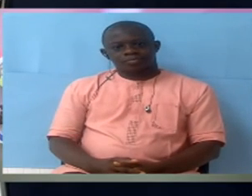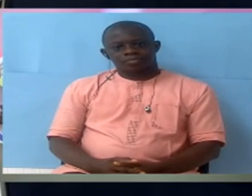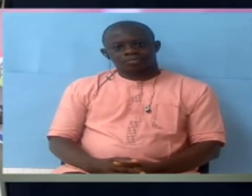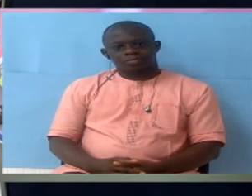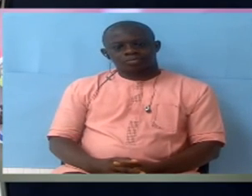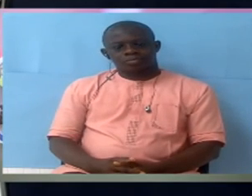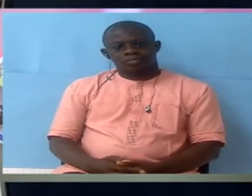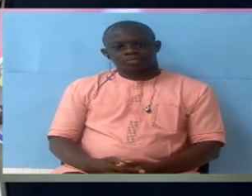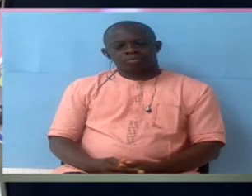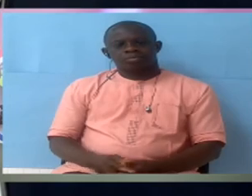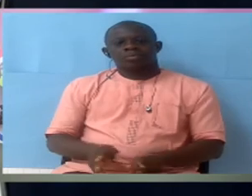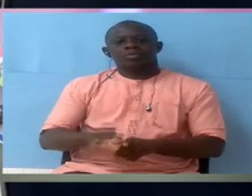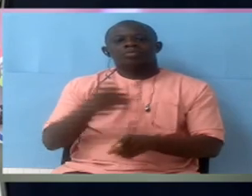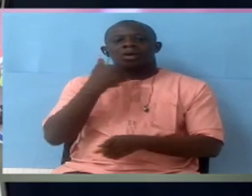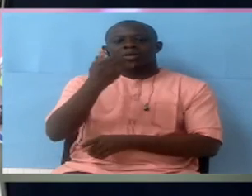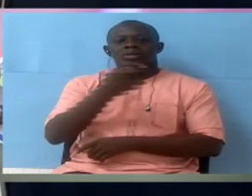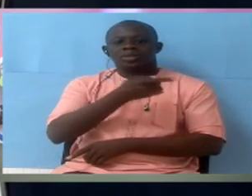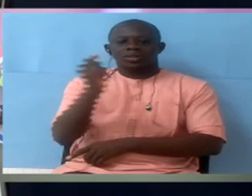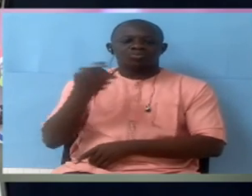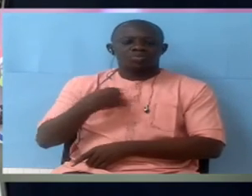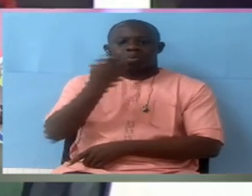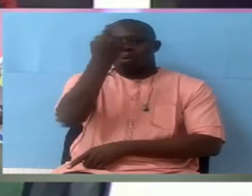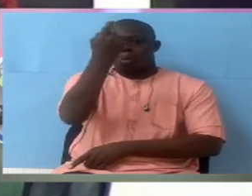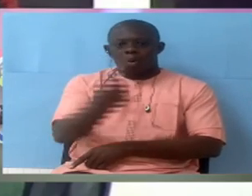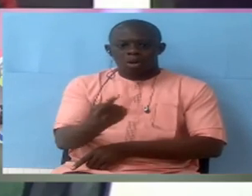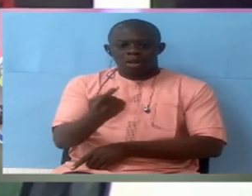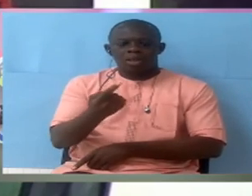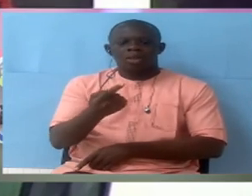Were they only military detainees?